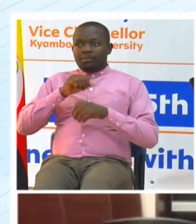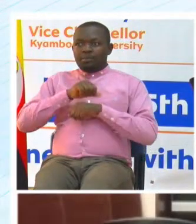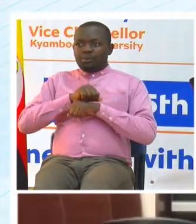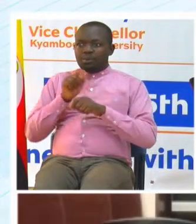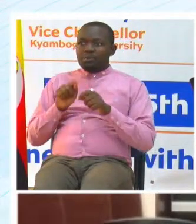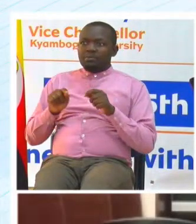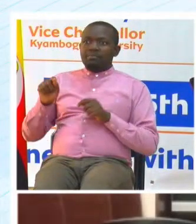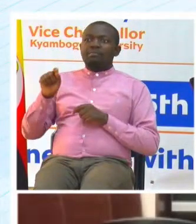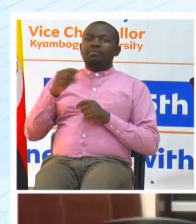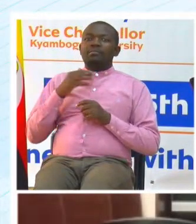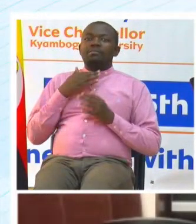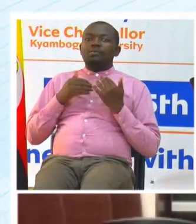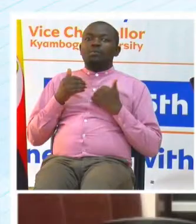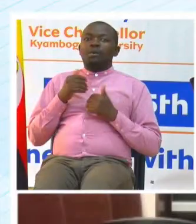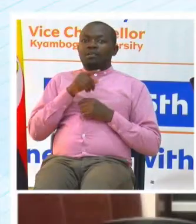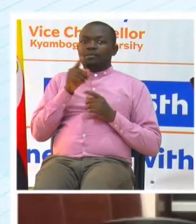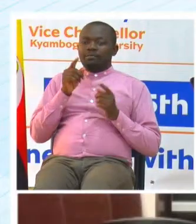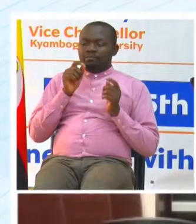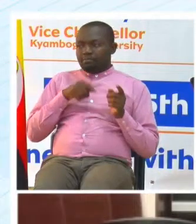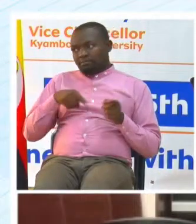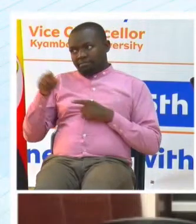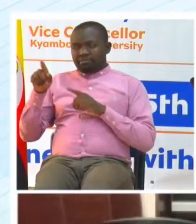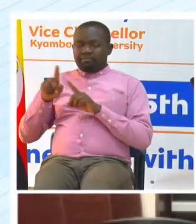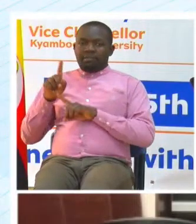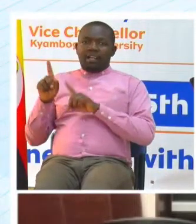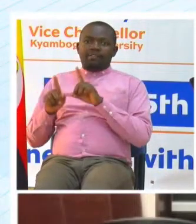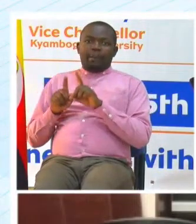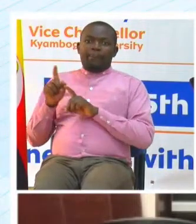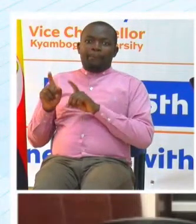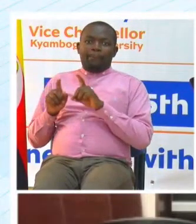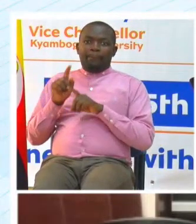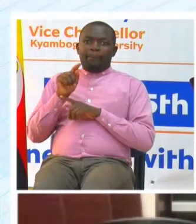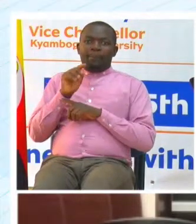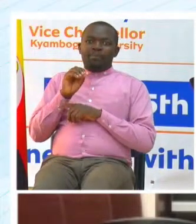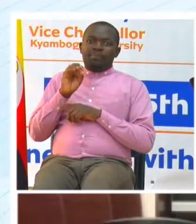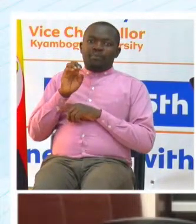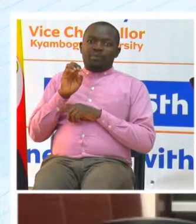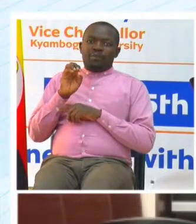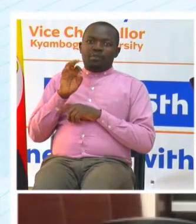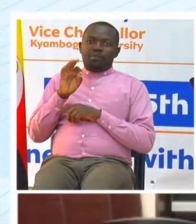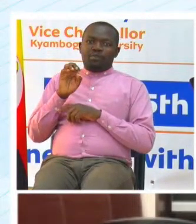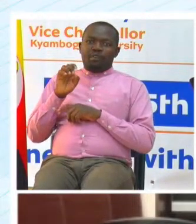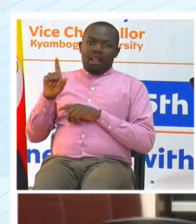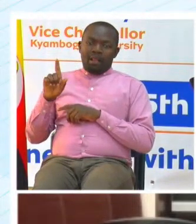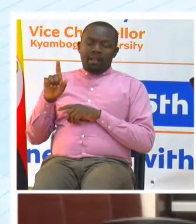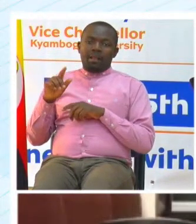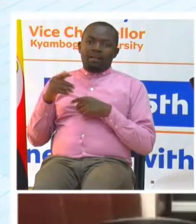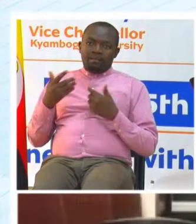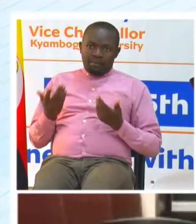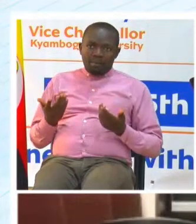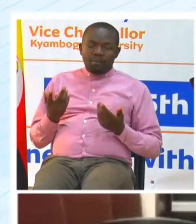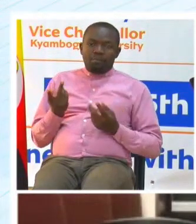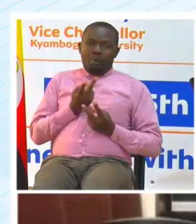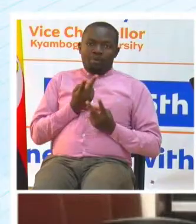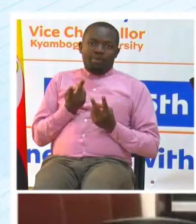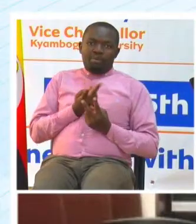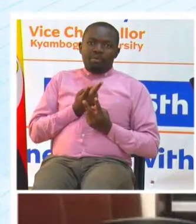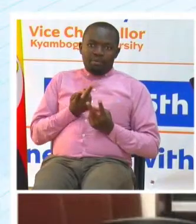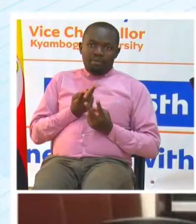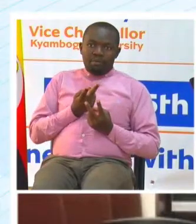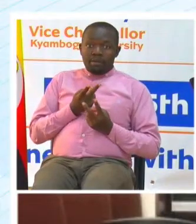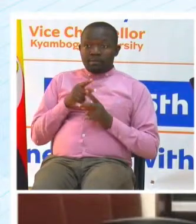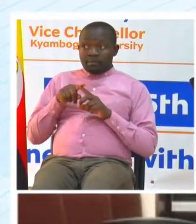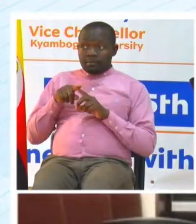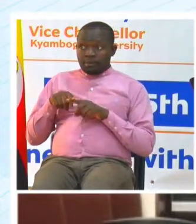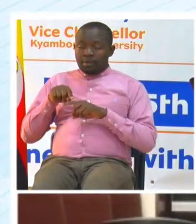exams, and some also may require you to do TOEFL exams, or both. So it depends on the school you